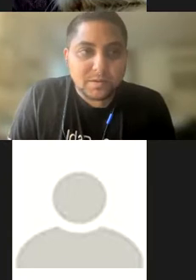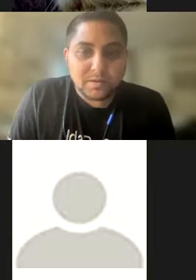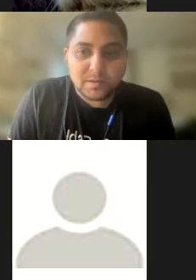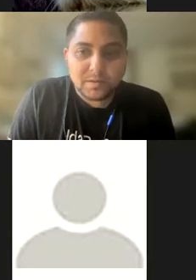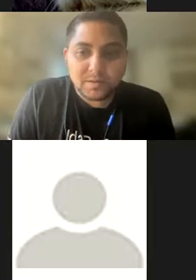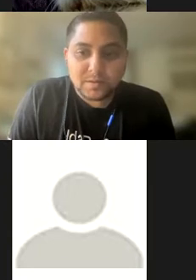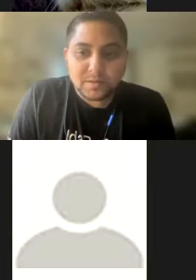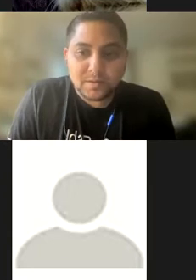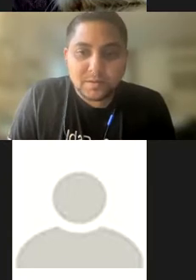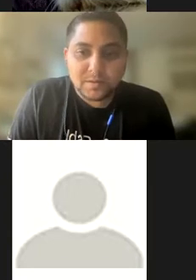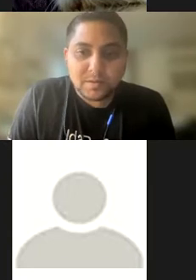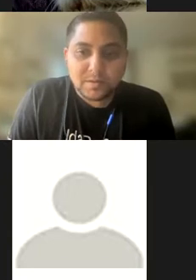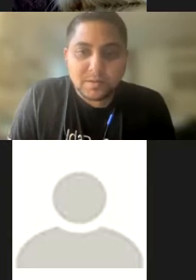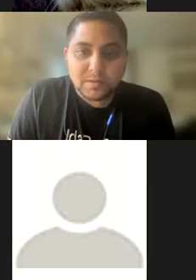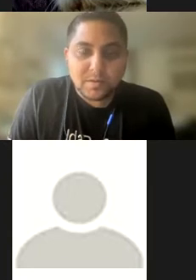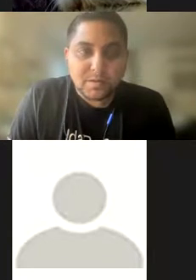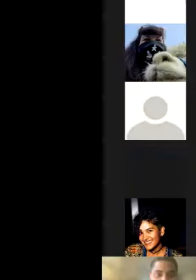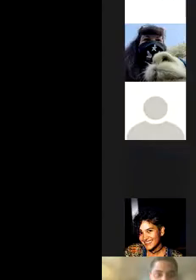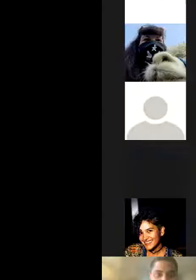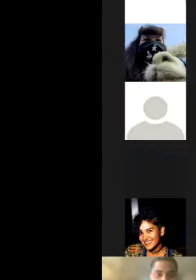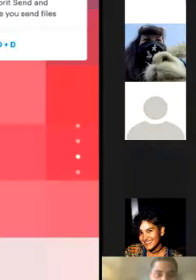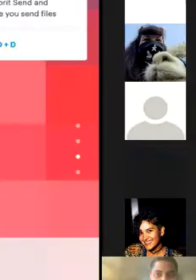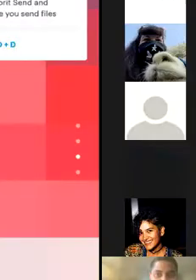I guess I have to share. Okay.